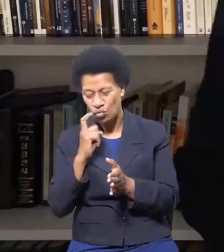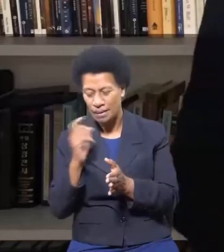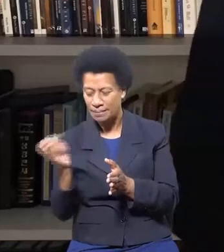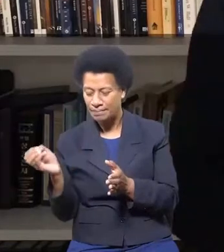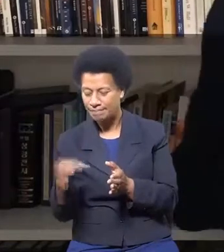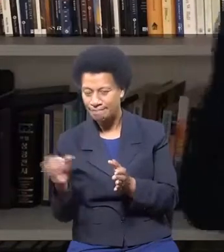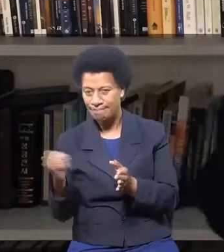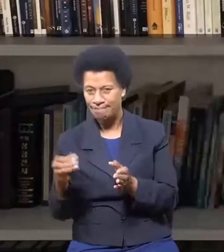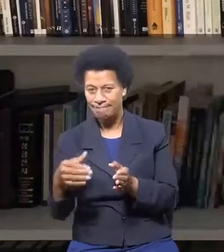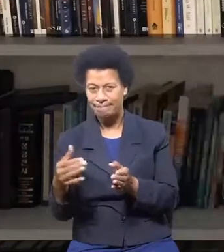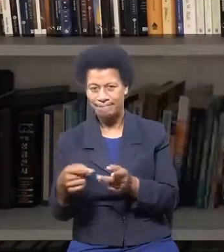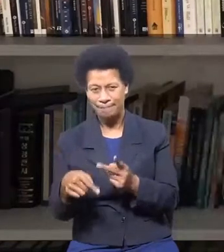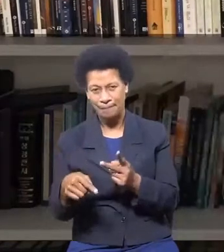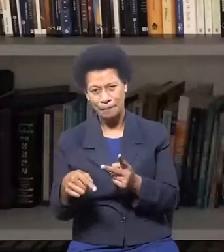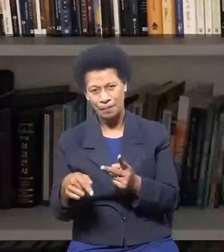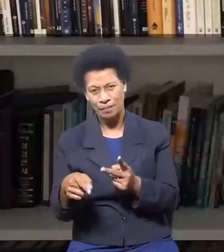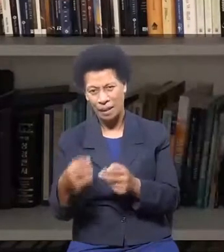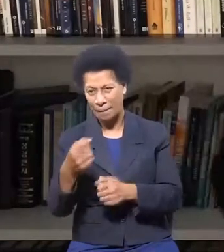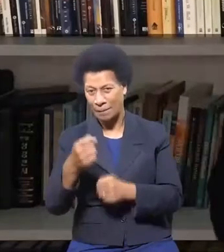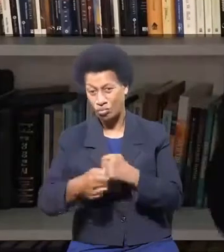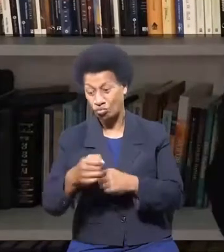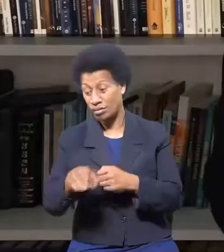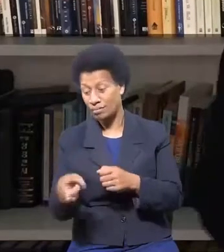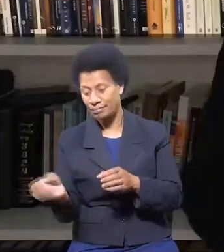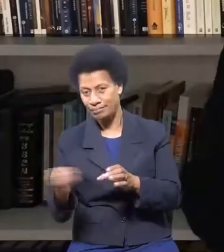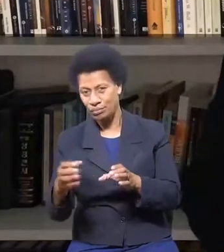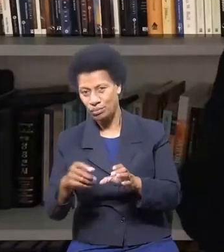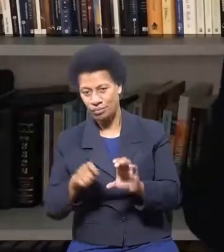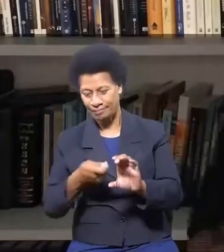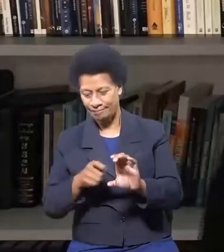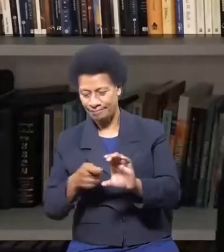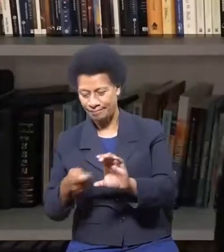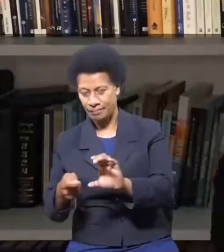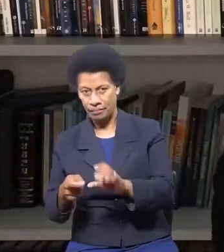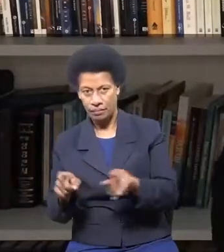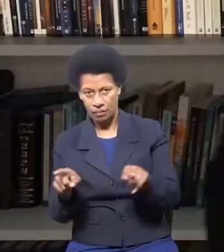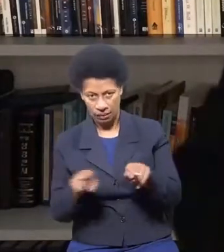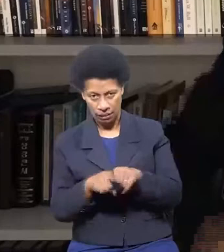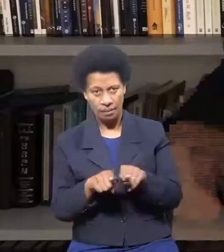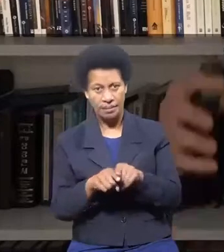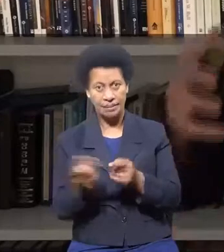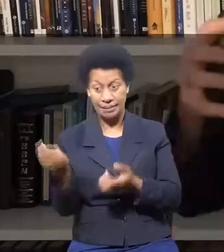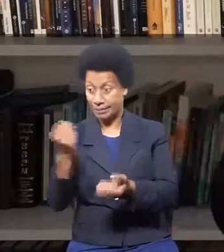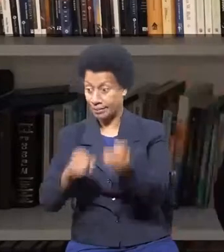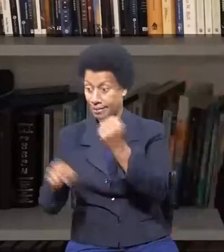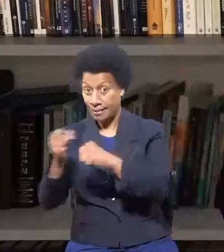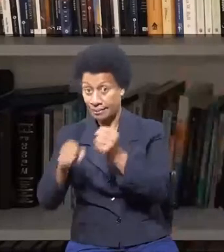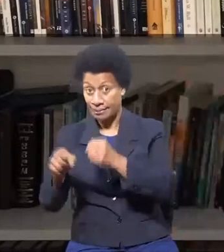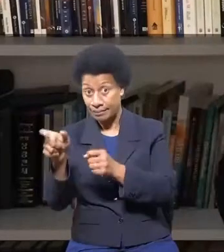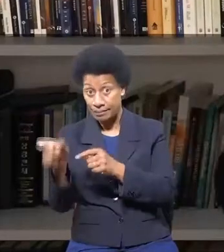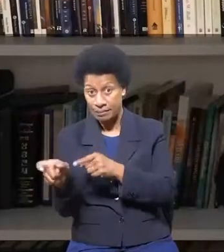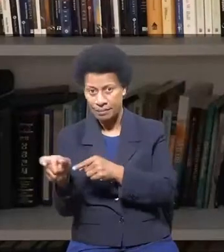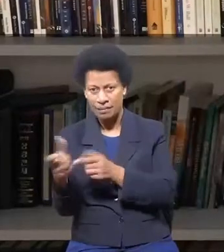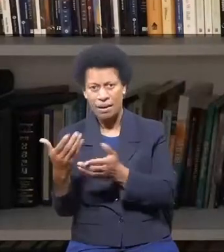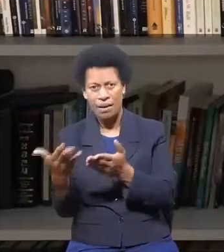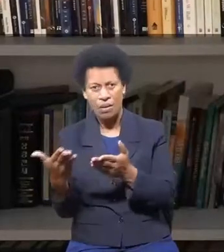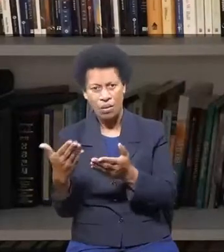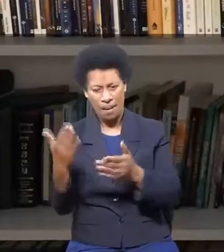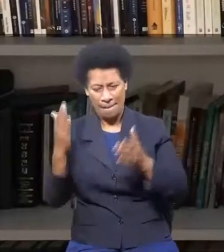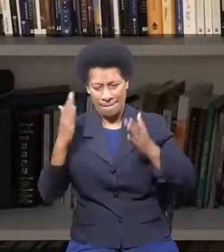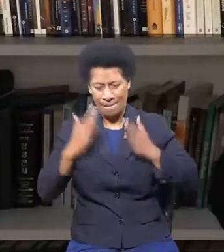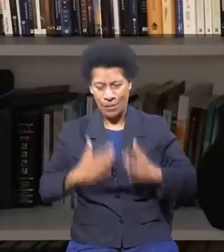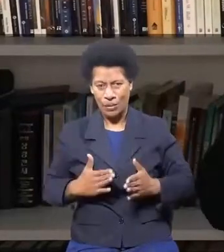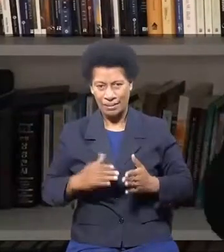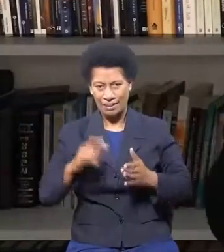together. In fact, this is one of the big challenges for science. How do you put together a living